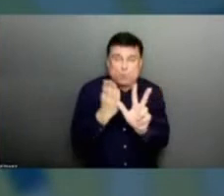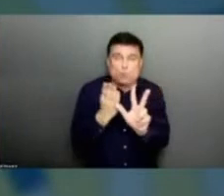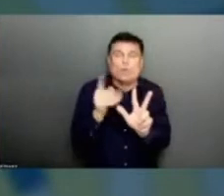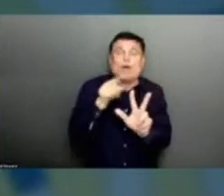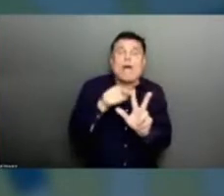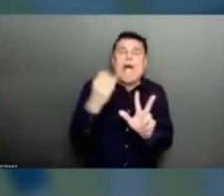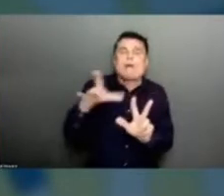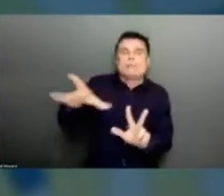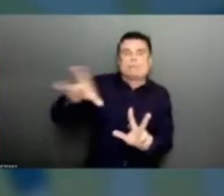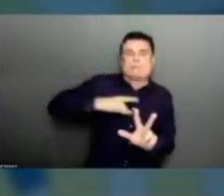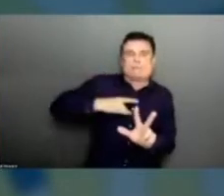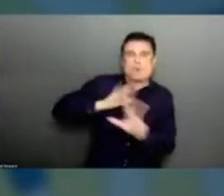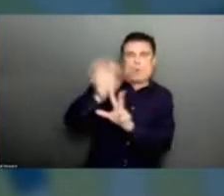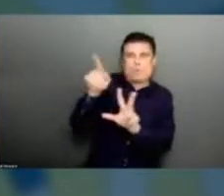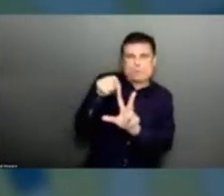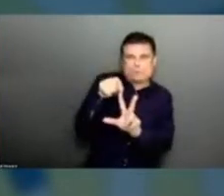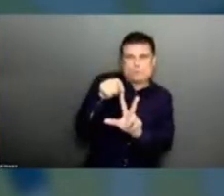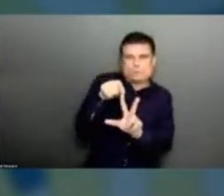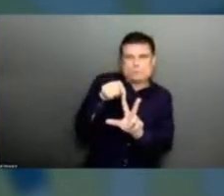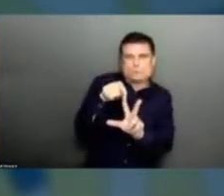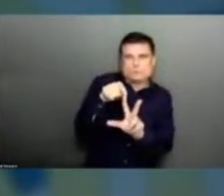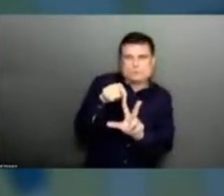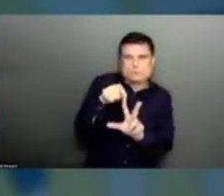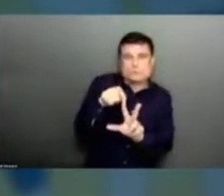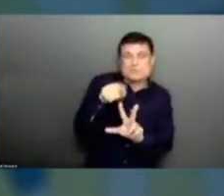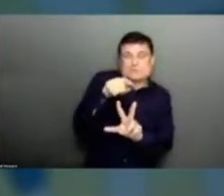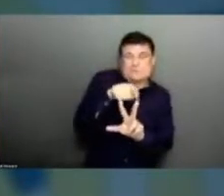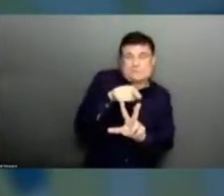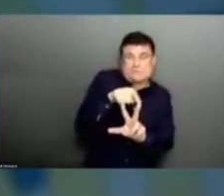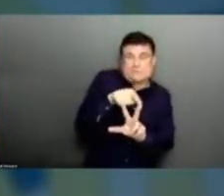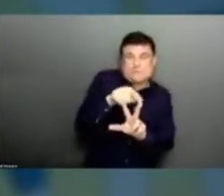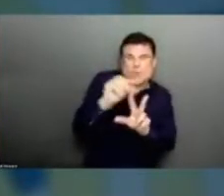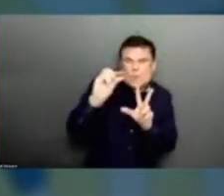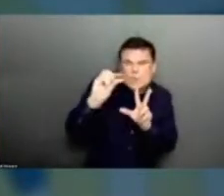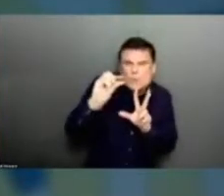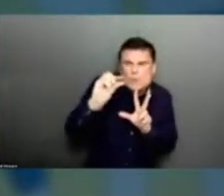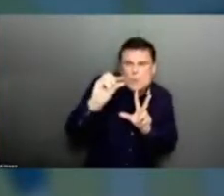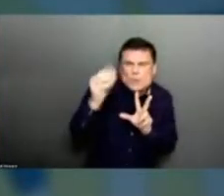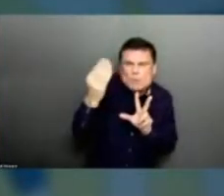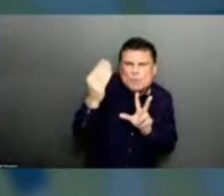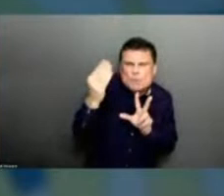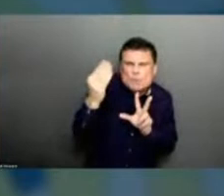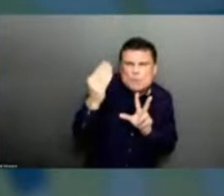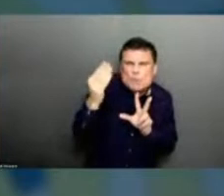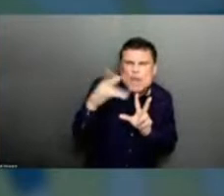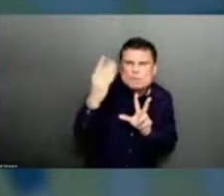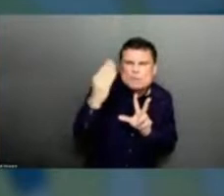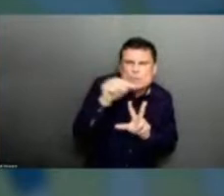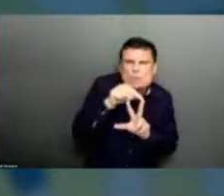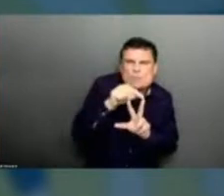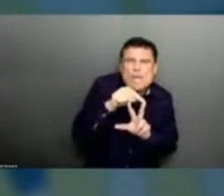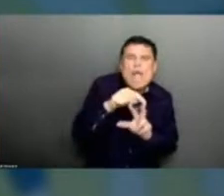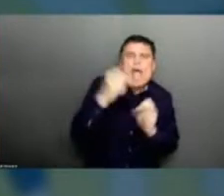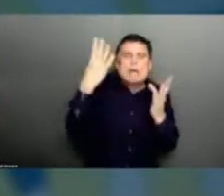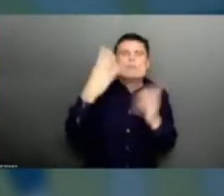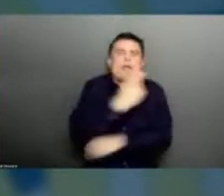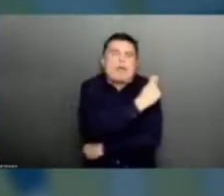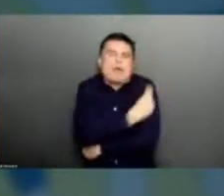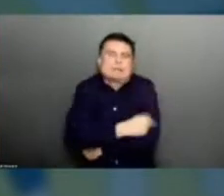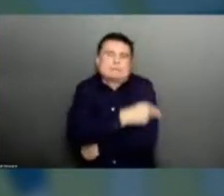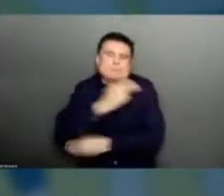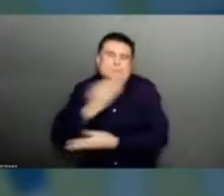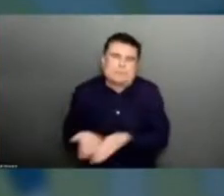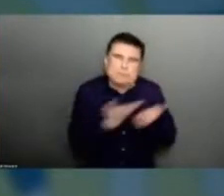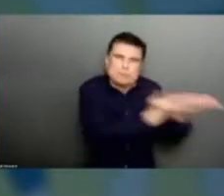the 10 to 19 age group. But then if we look at 20 to 29, 30 to 39, again, it shows